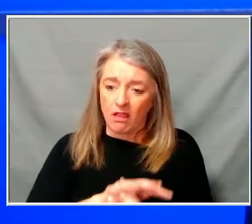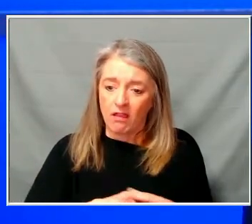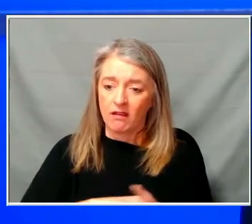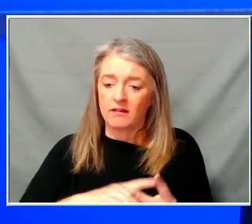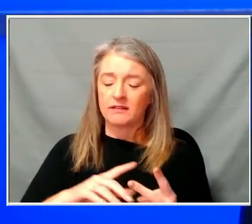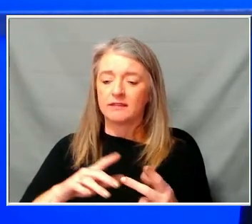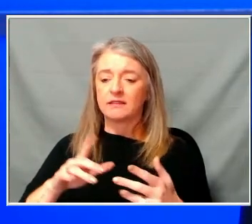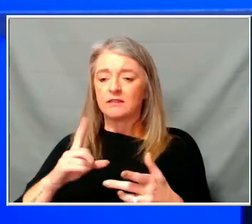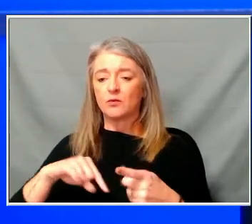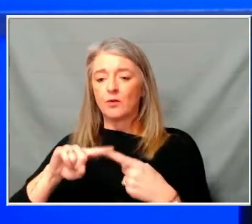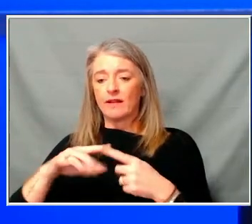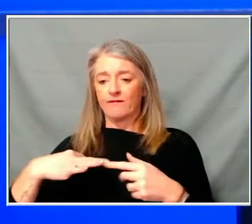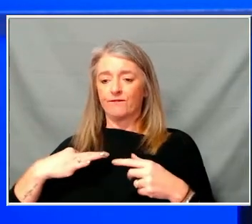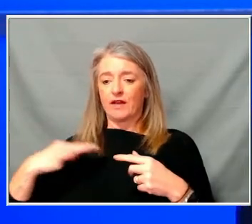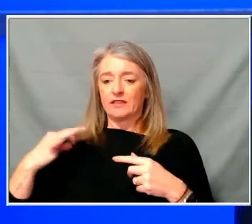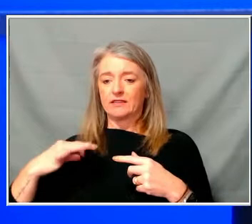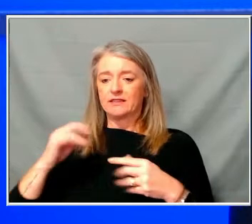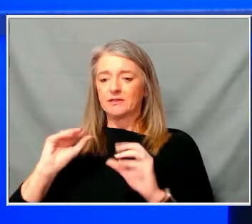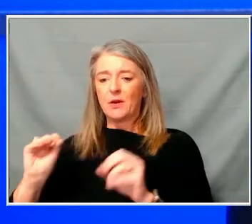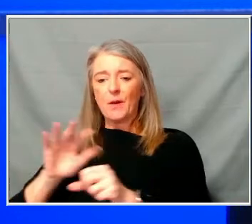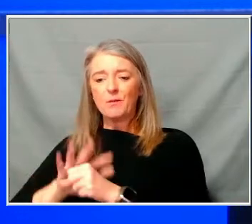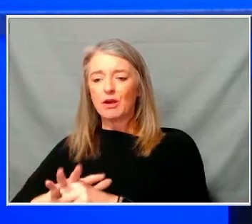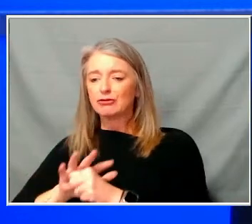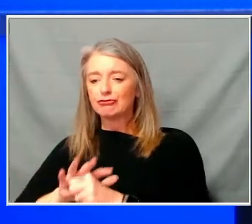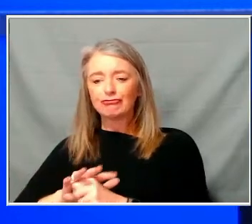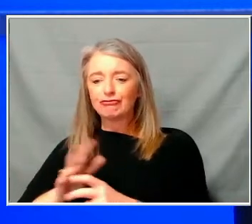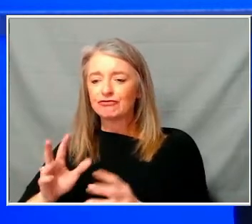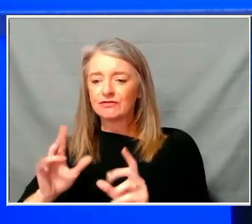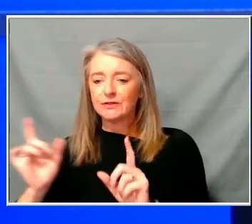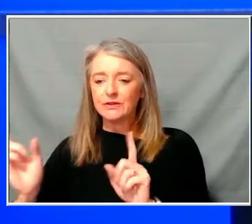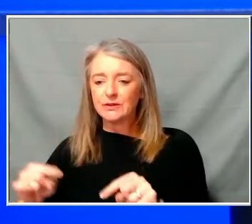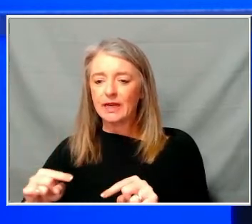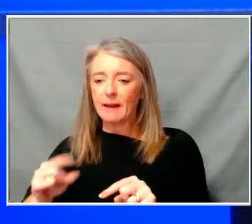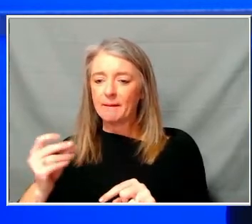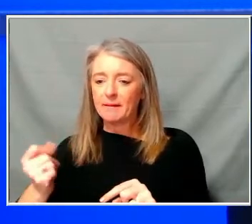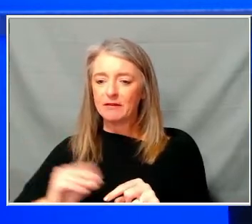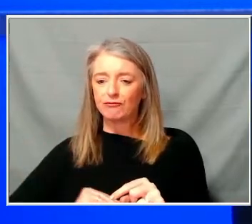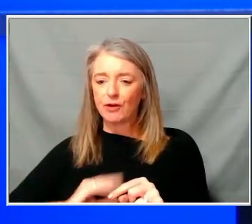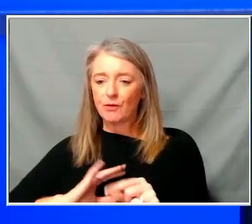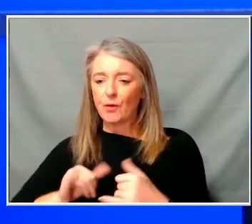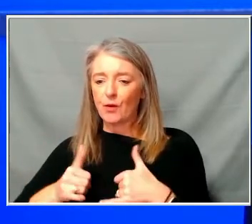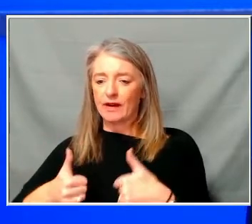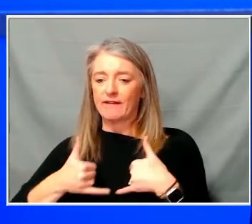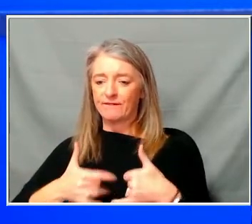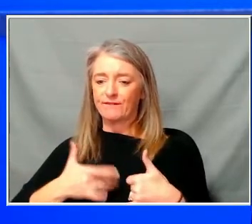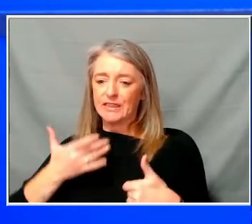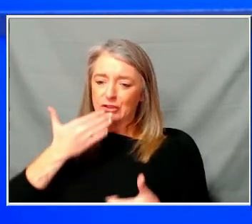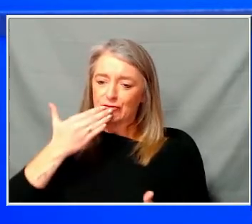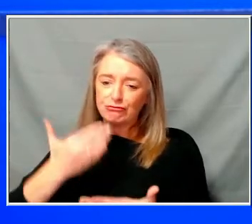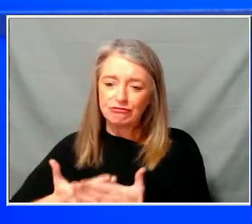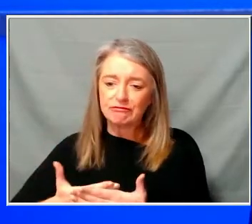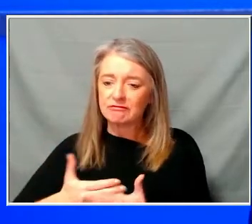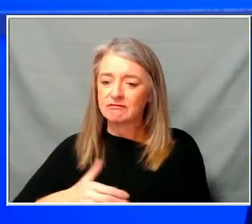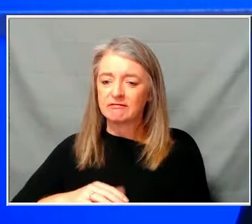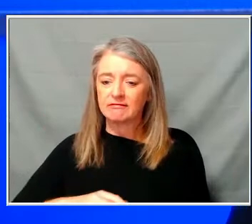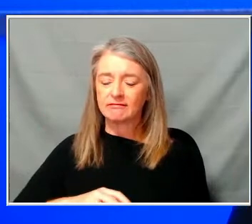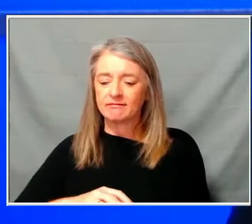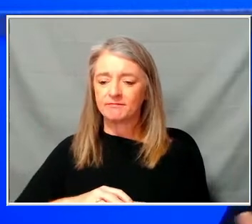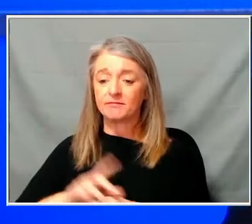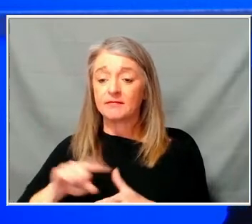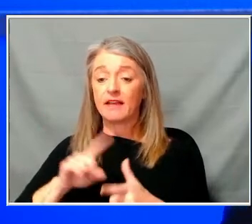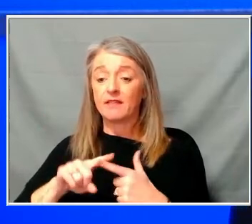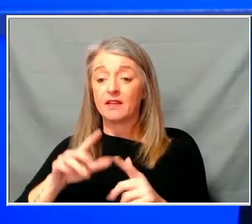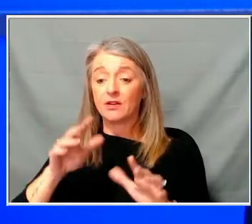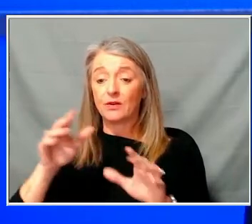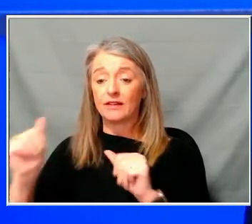somewhere that it's not pressured. You come and it's immediately rewarding. It feels good. It's something that, and then you leave with your